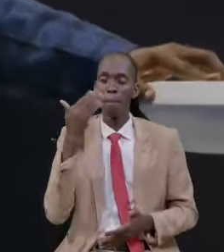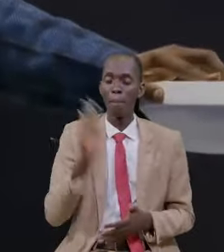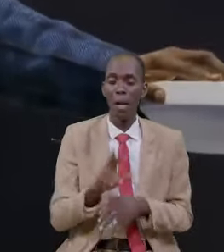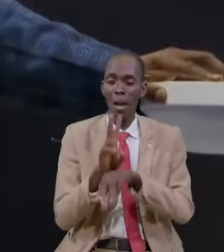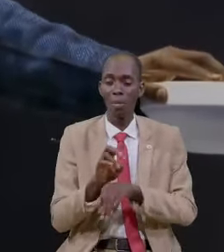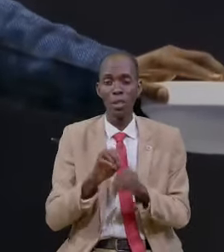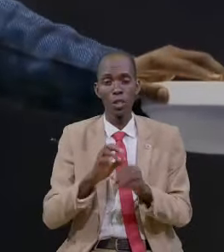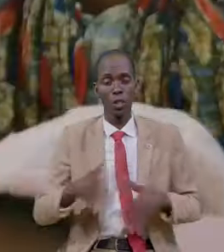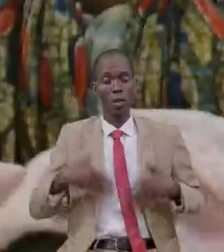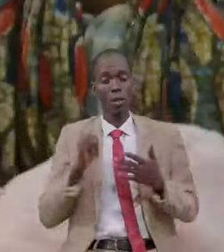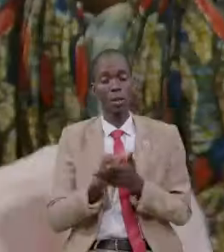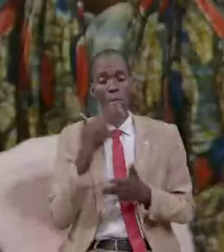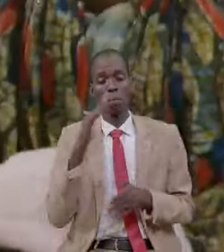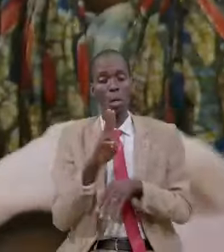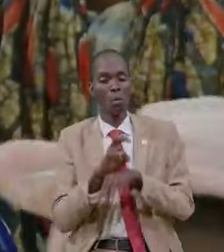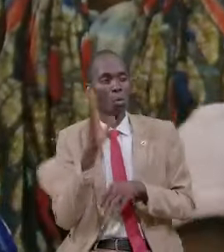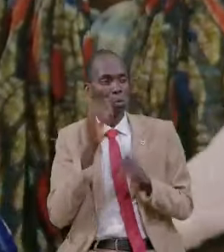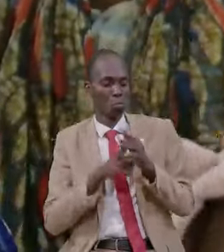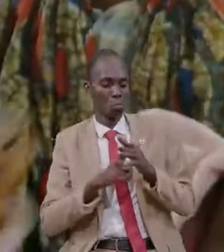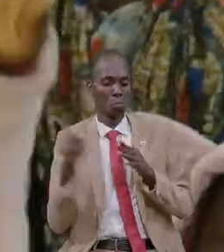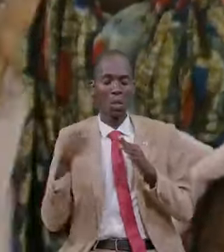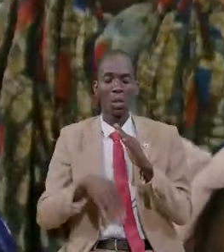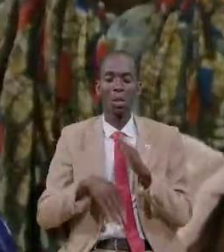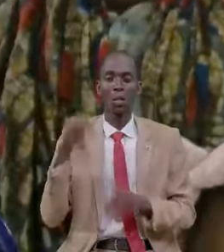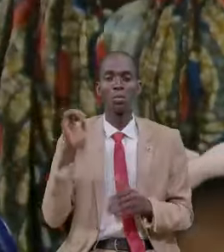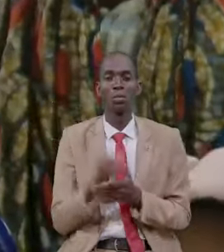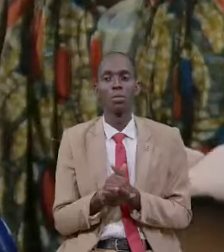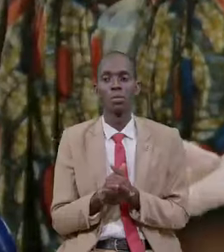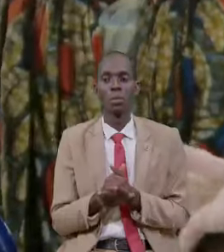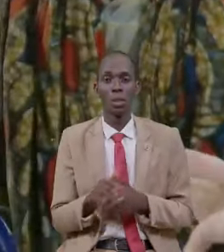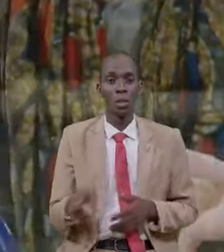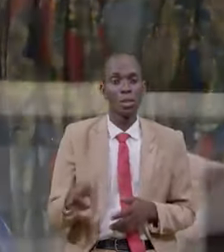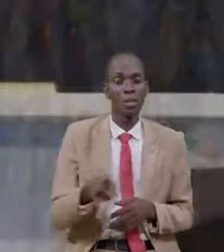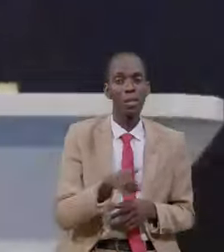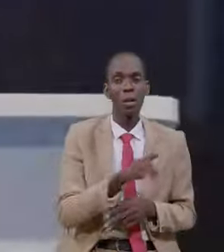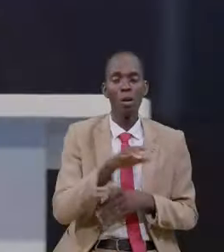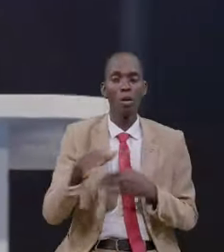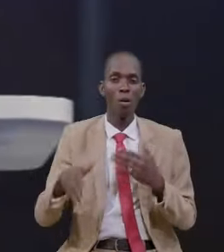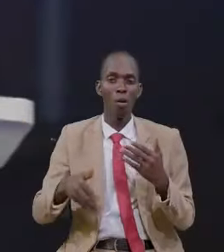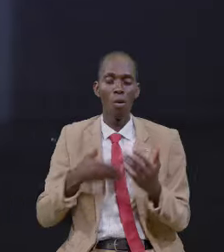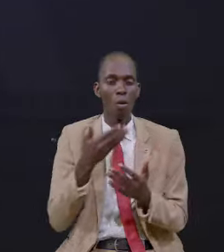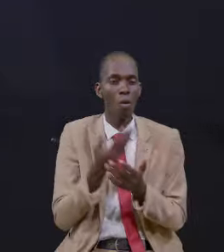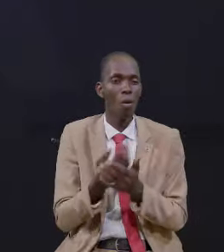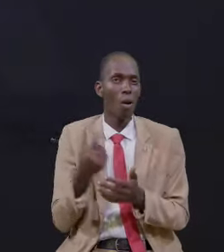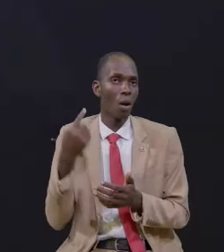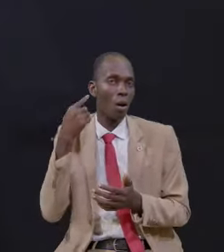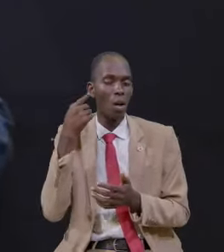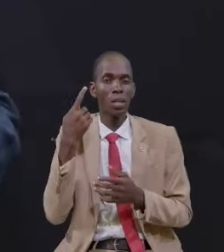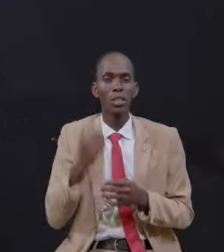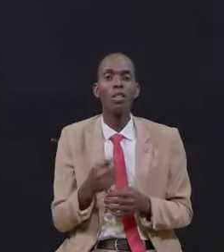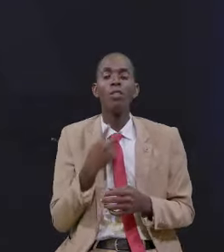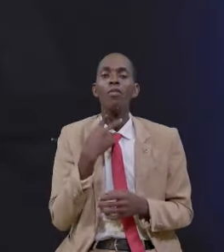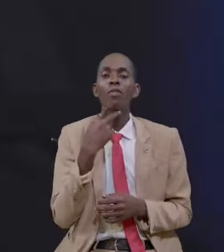habit will flee away. They all hear the voice of the Son